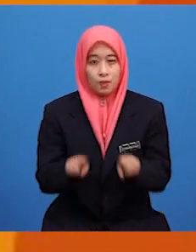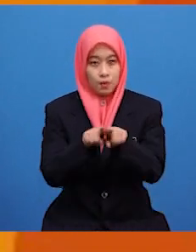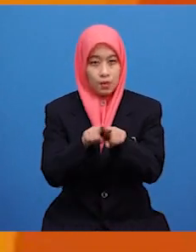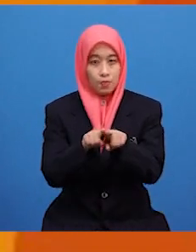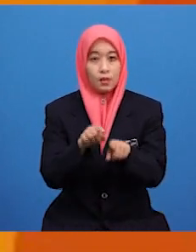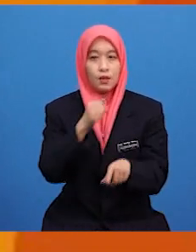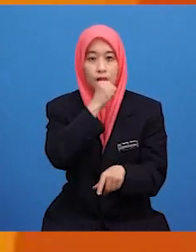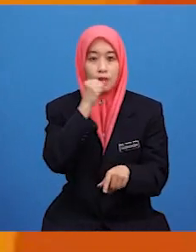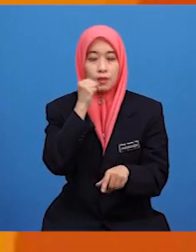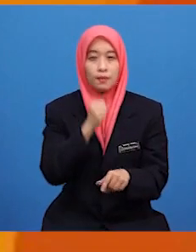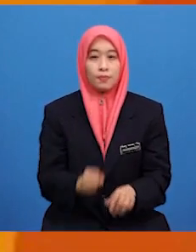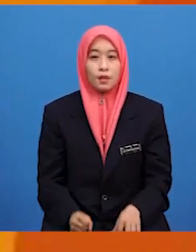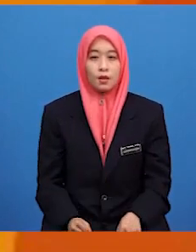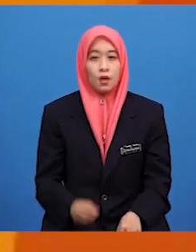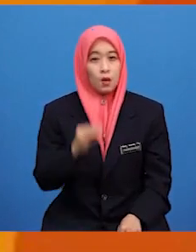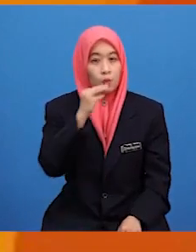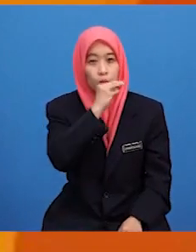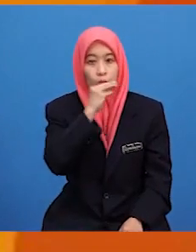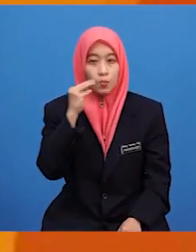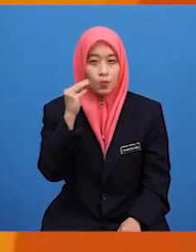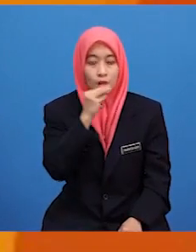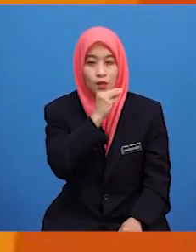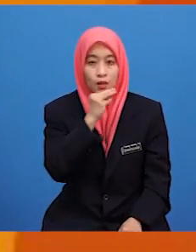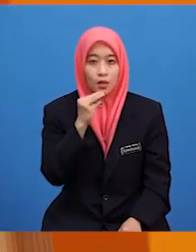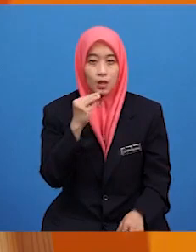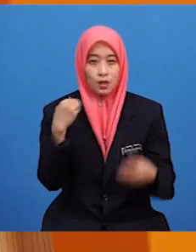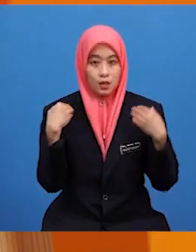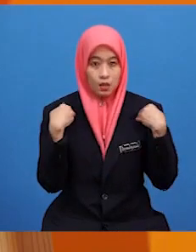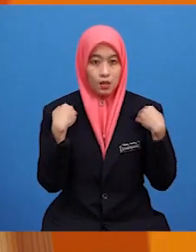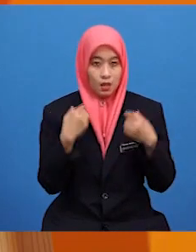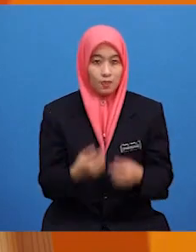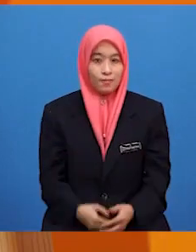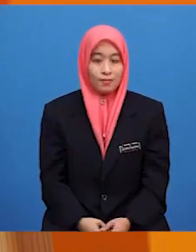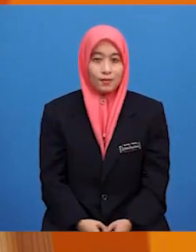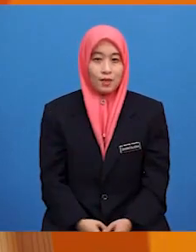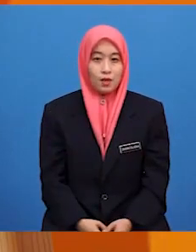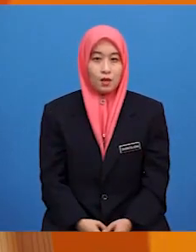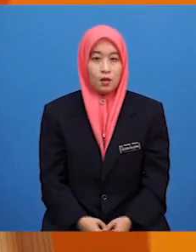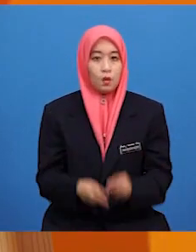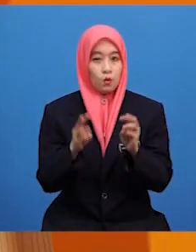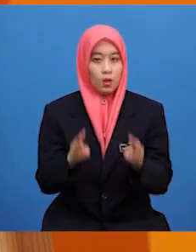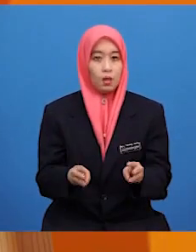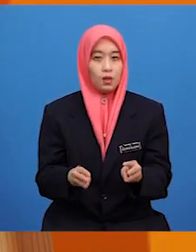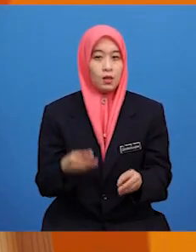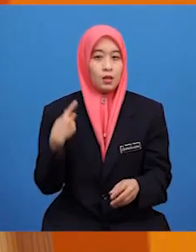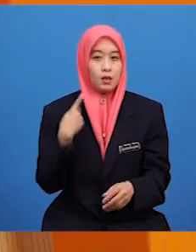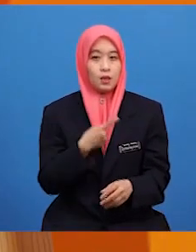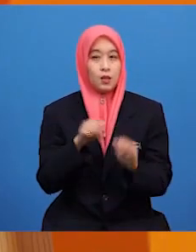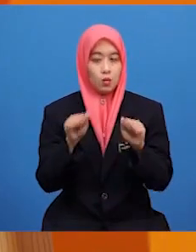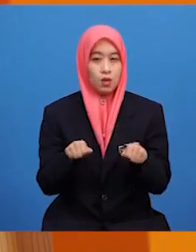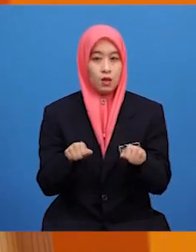Can we have some music on now, Miss Eliza? Well, I think we can, Yolo.